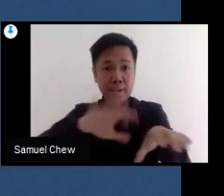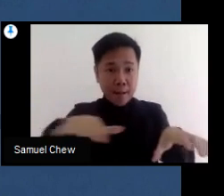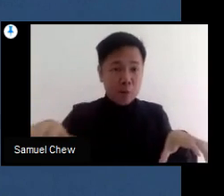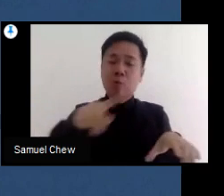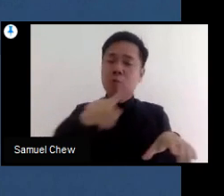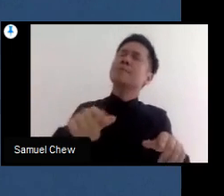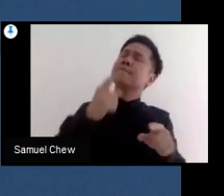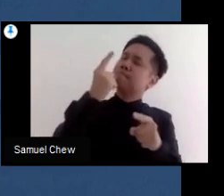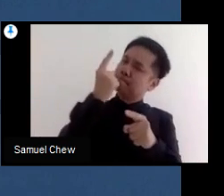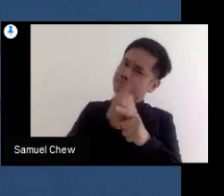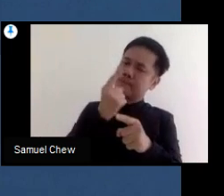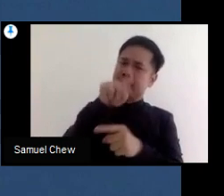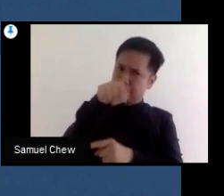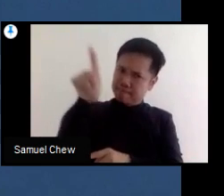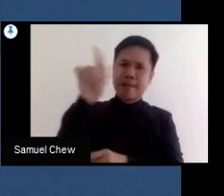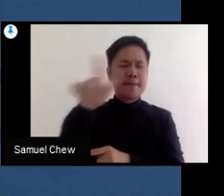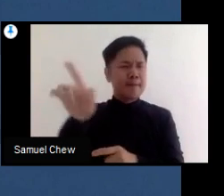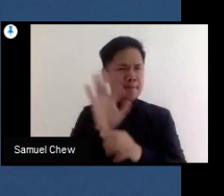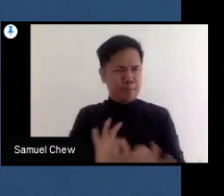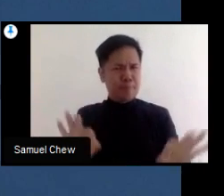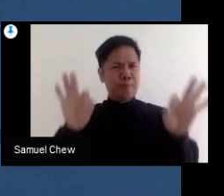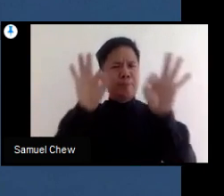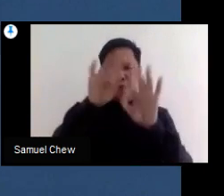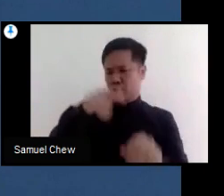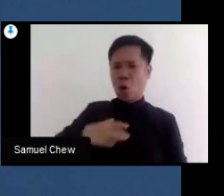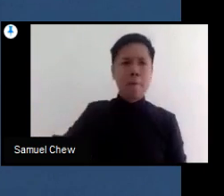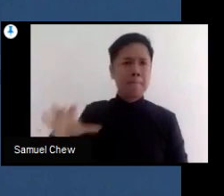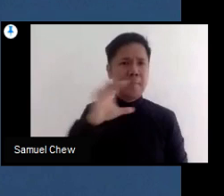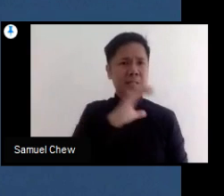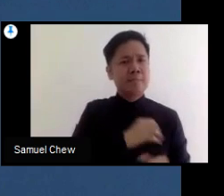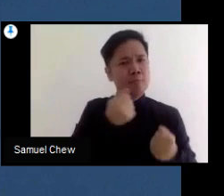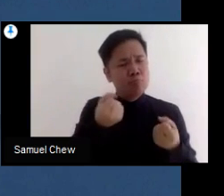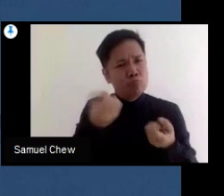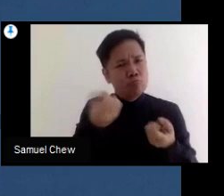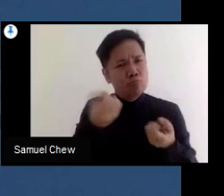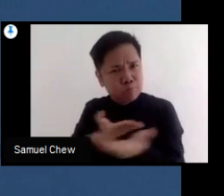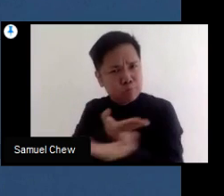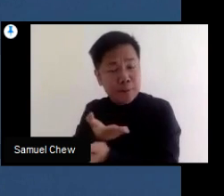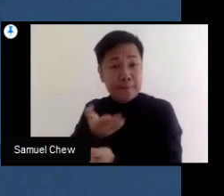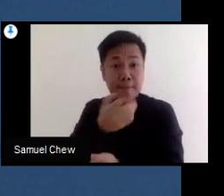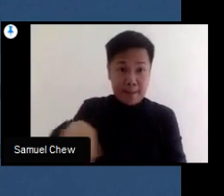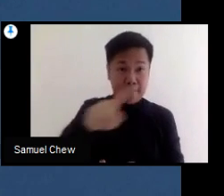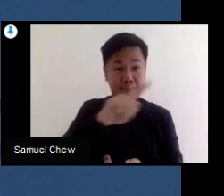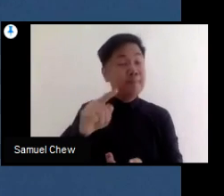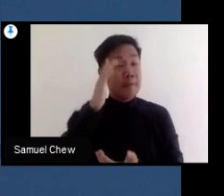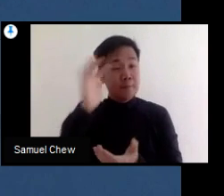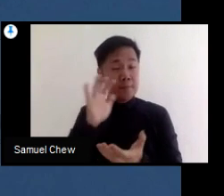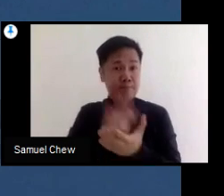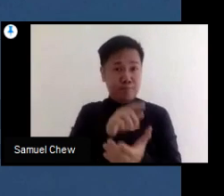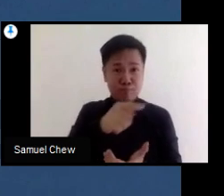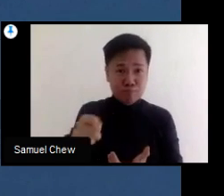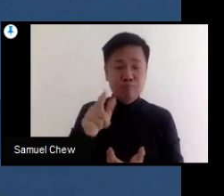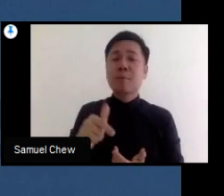this committee work has been discussed so far, and I believe the delegations will